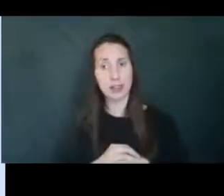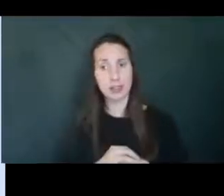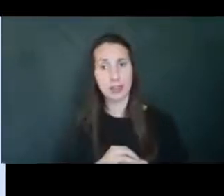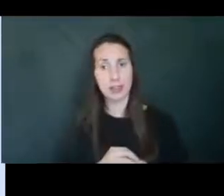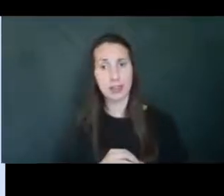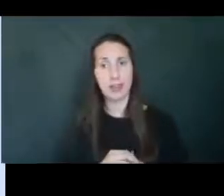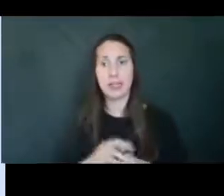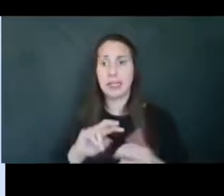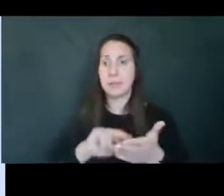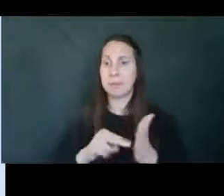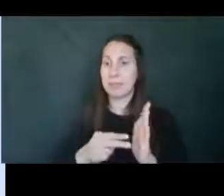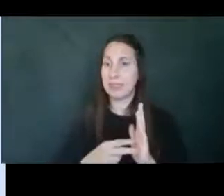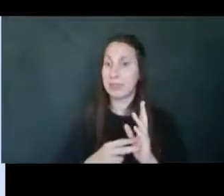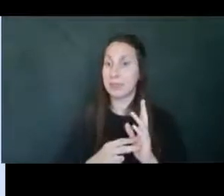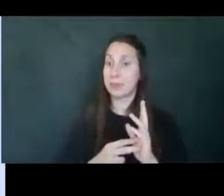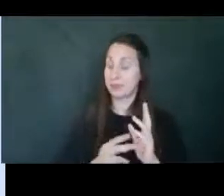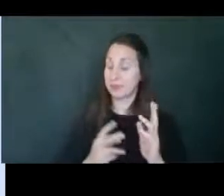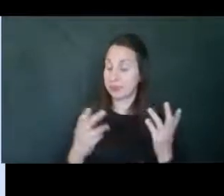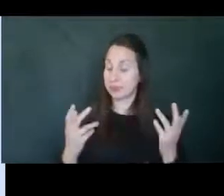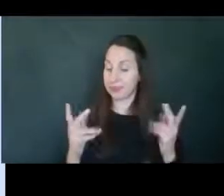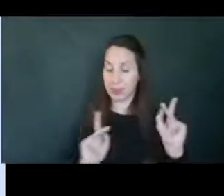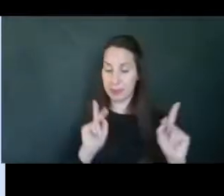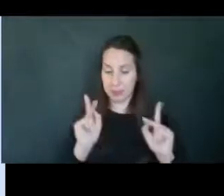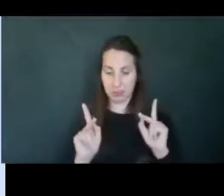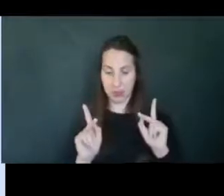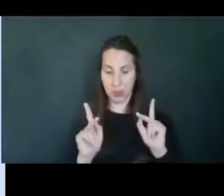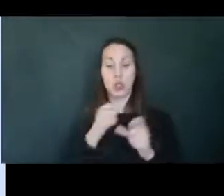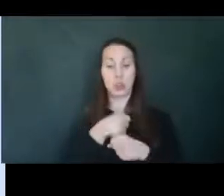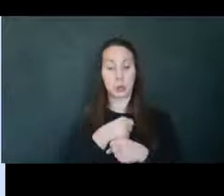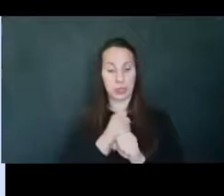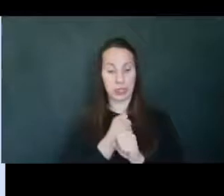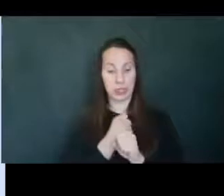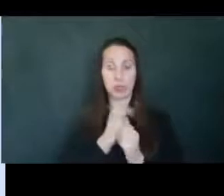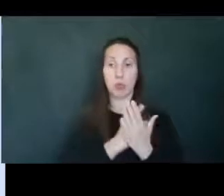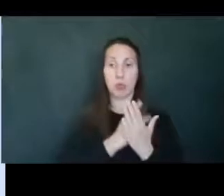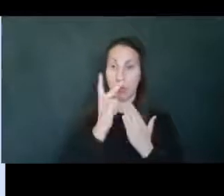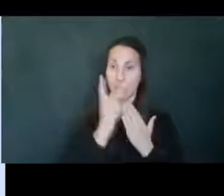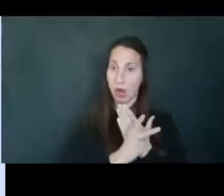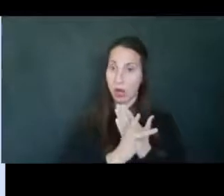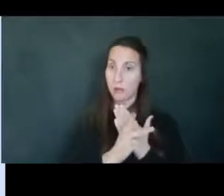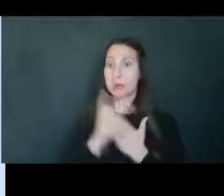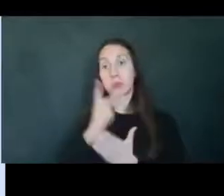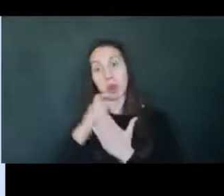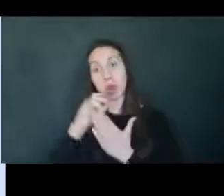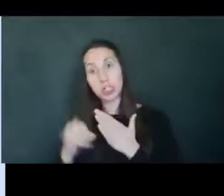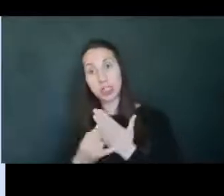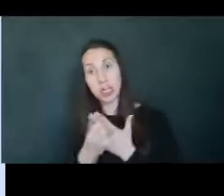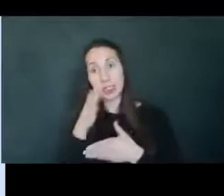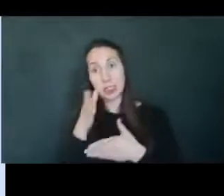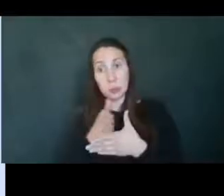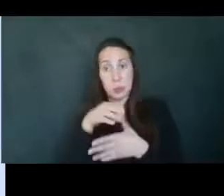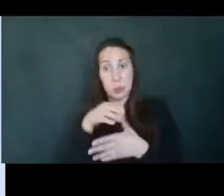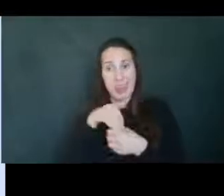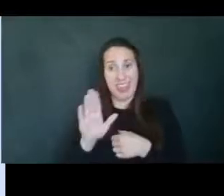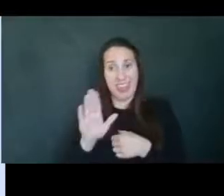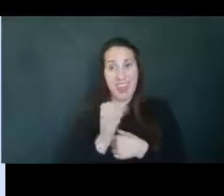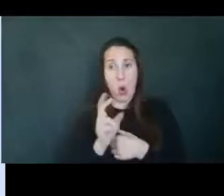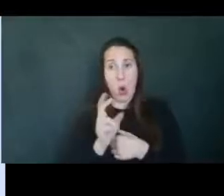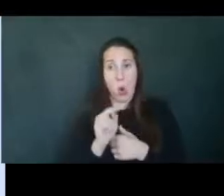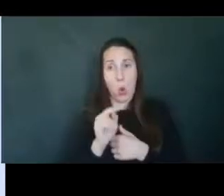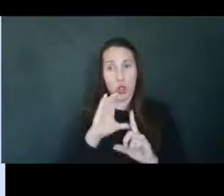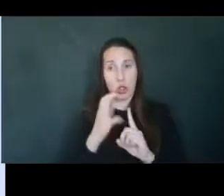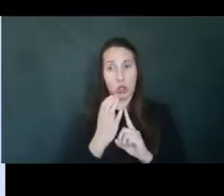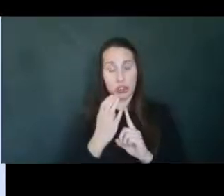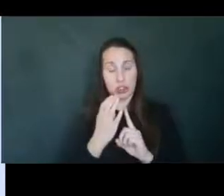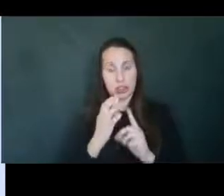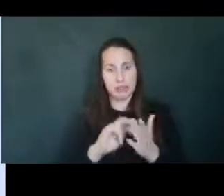that people create programs and projects within their own cultures, and we can't come in